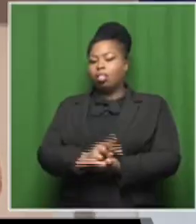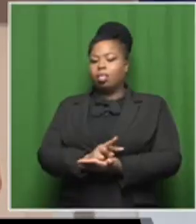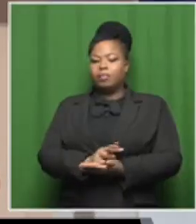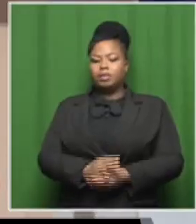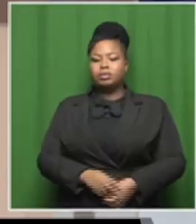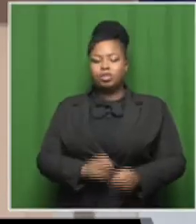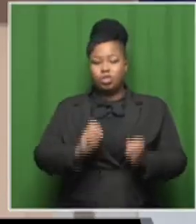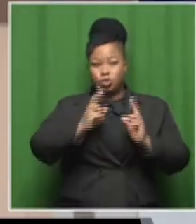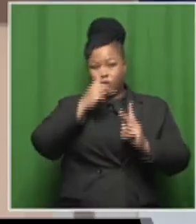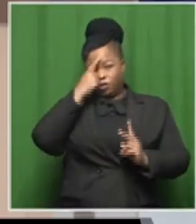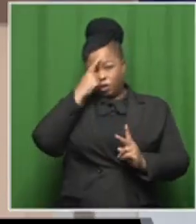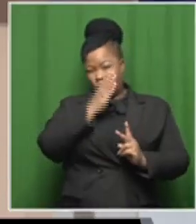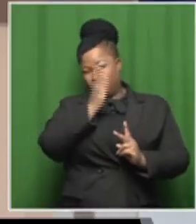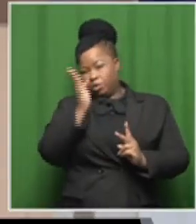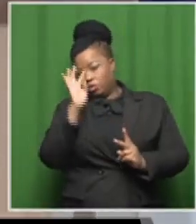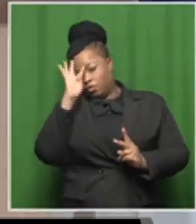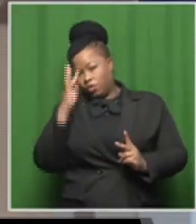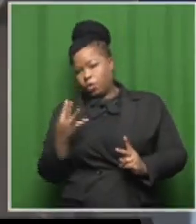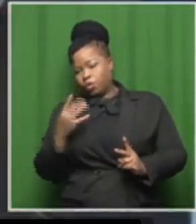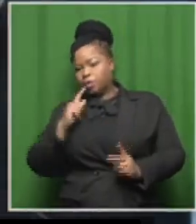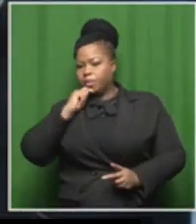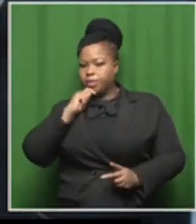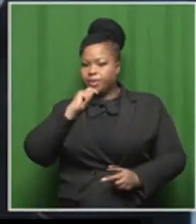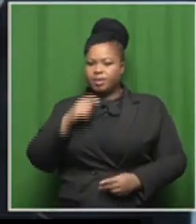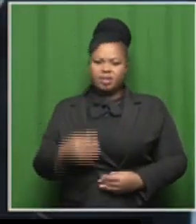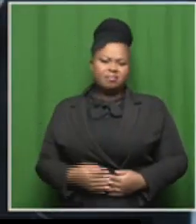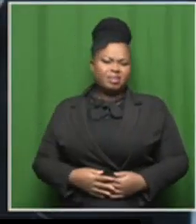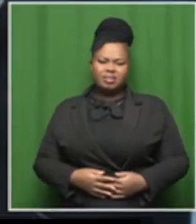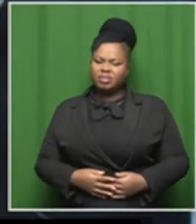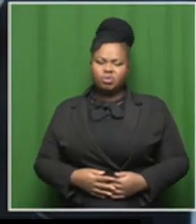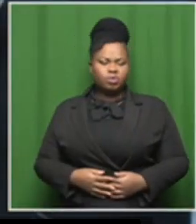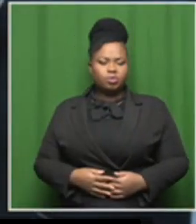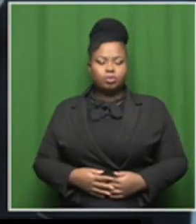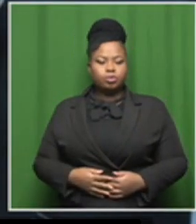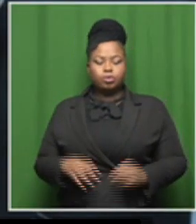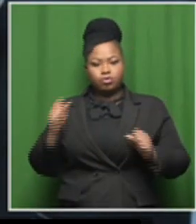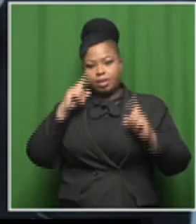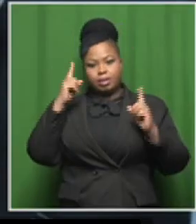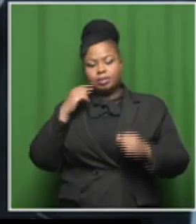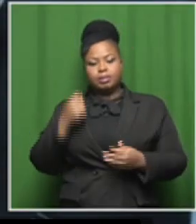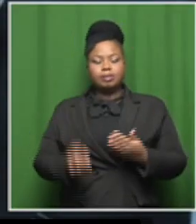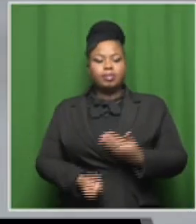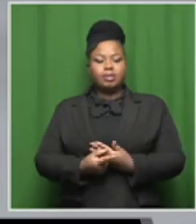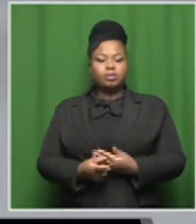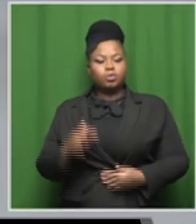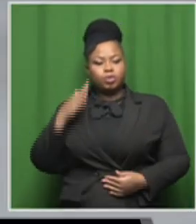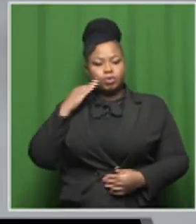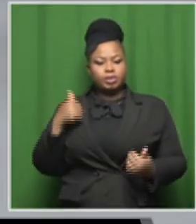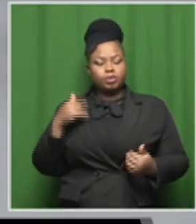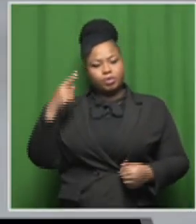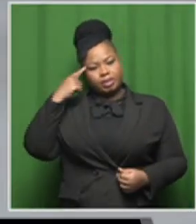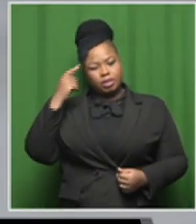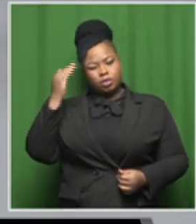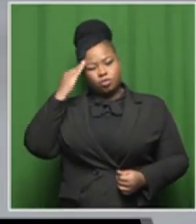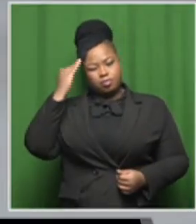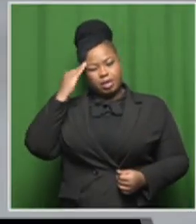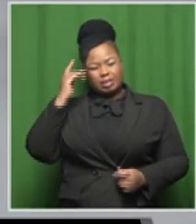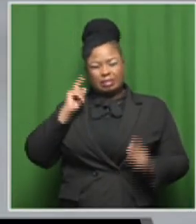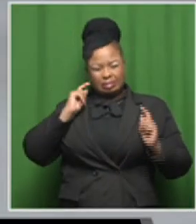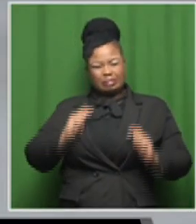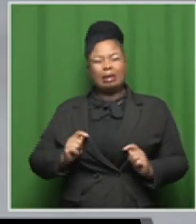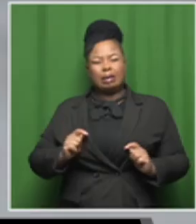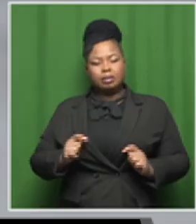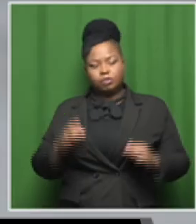and 4 in the morning. And you don't quite realize that it's happening until you start thinking, your brain's so tired,